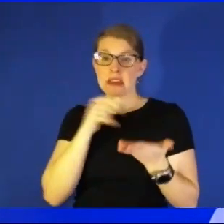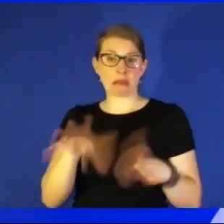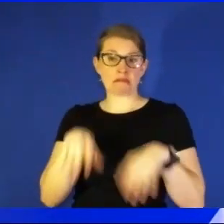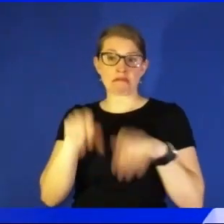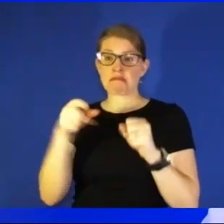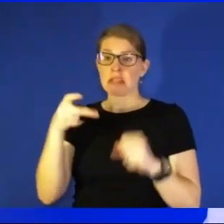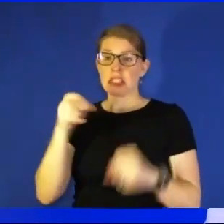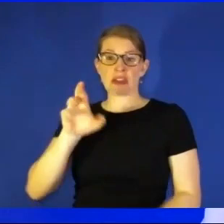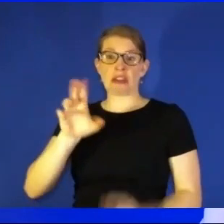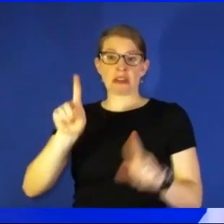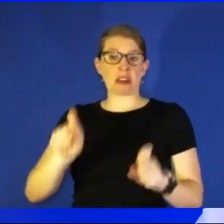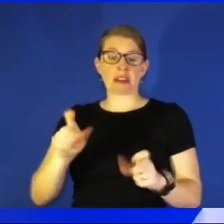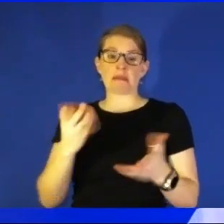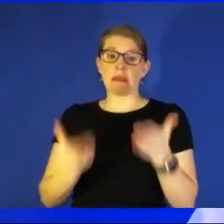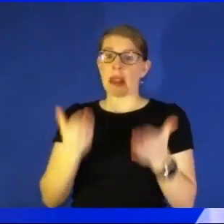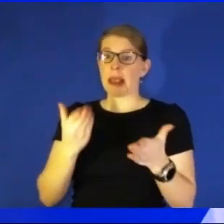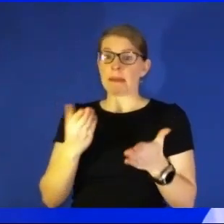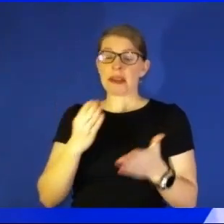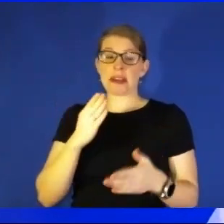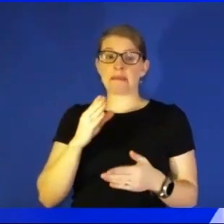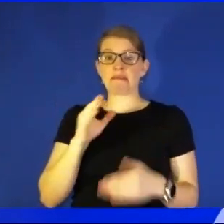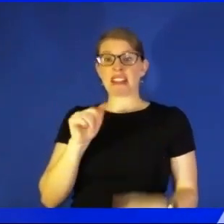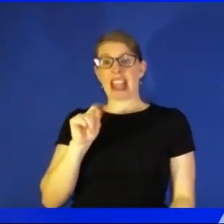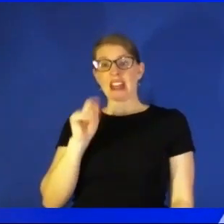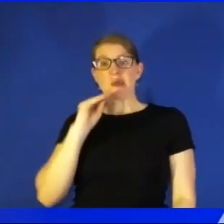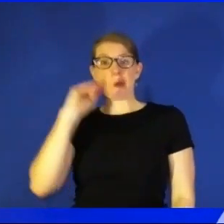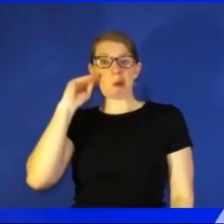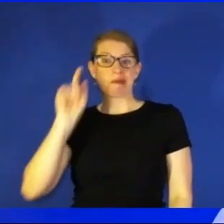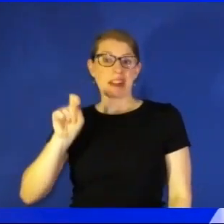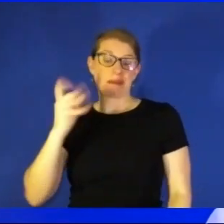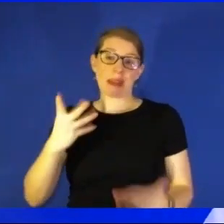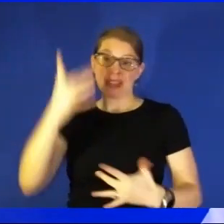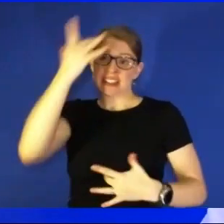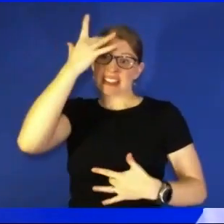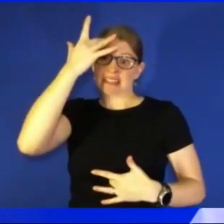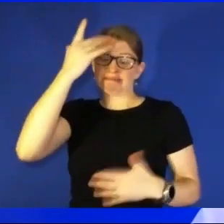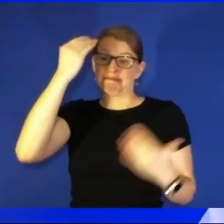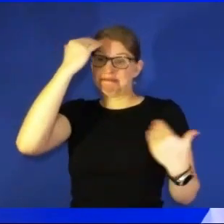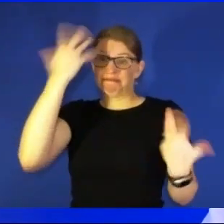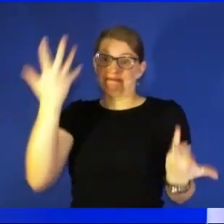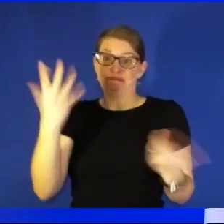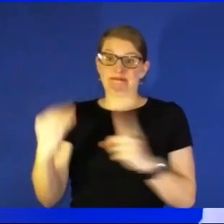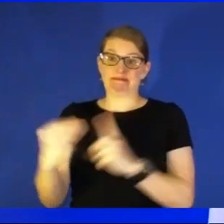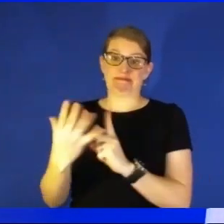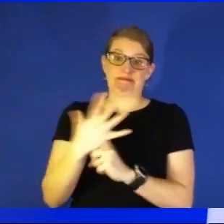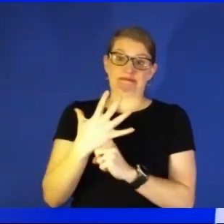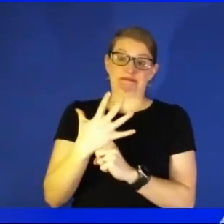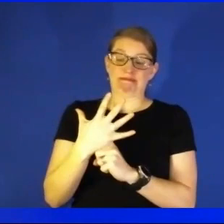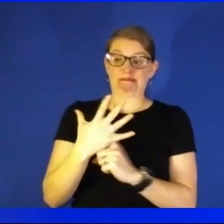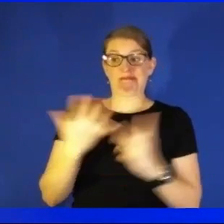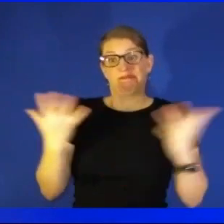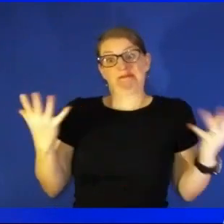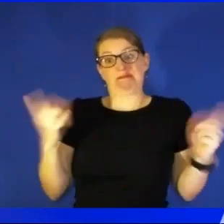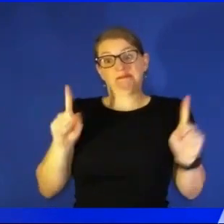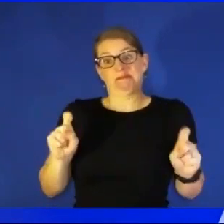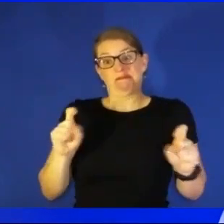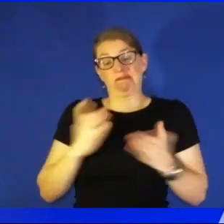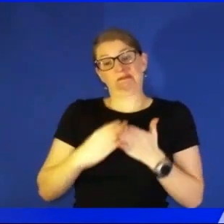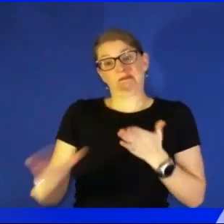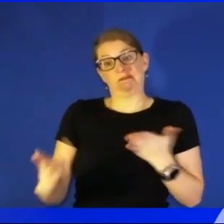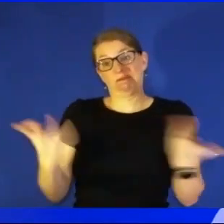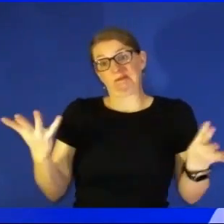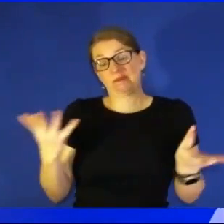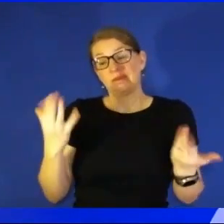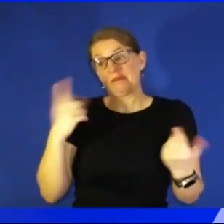tests. They may be doing at-home tests. They may be sick and known exposure maybe to family members, and so they aren't testing at all. But that's a